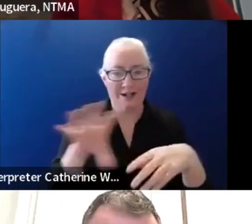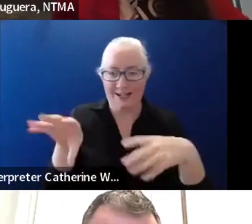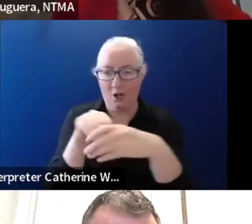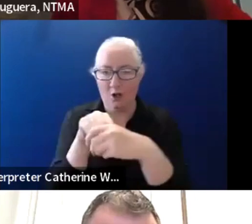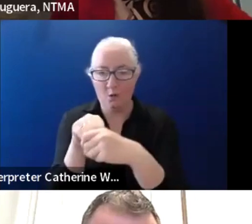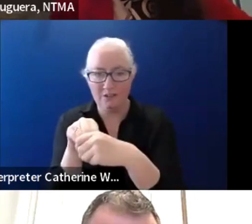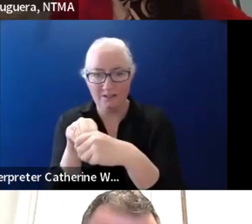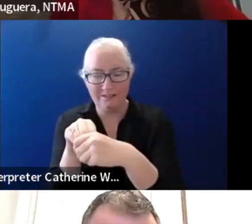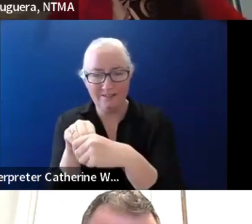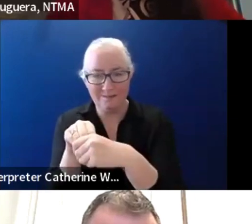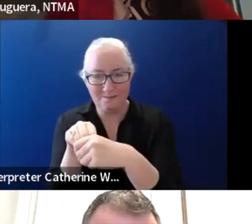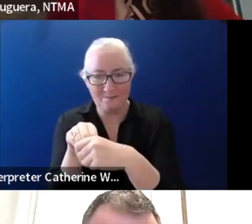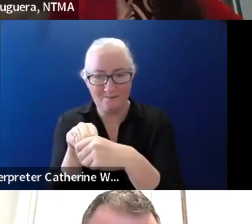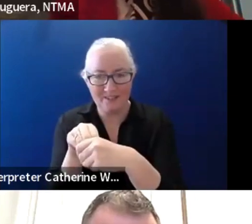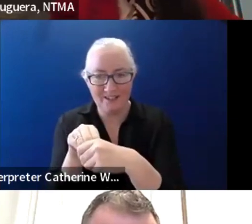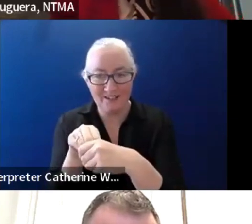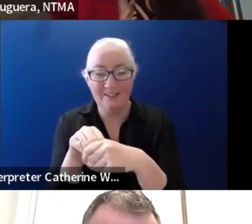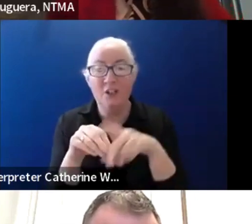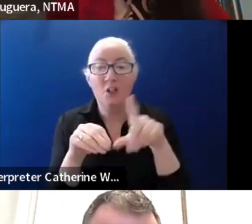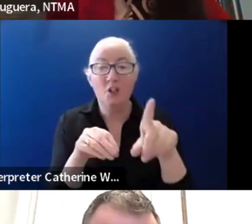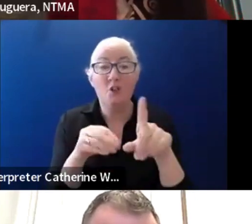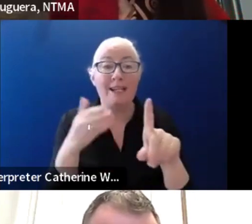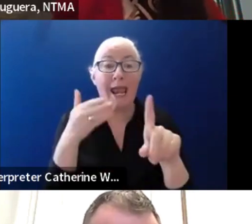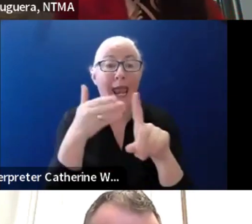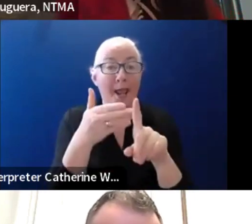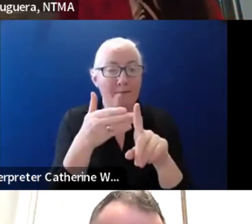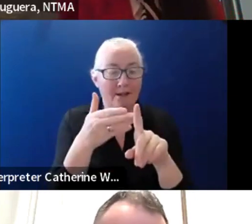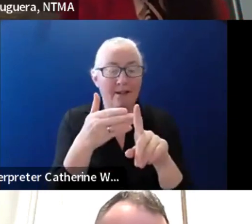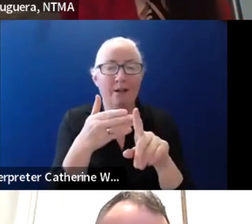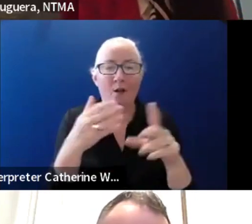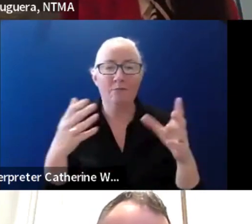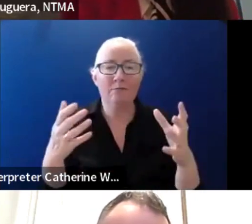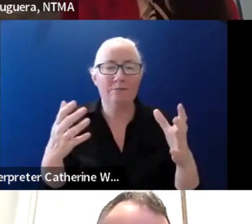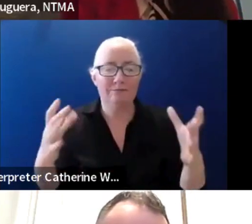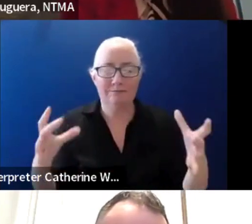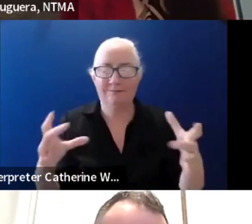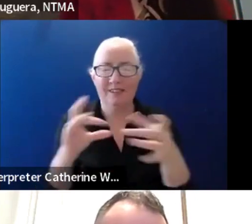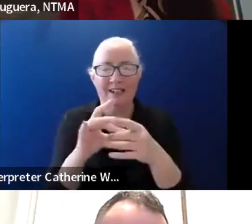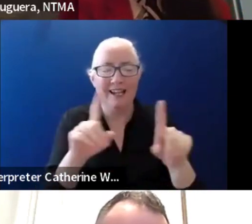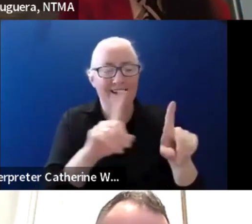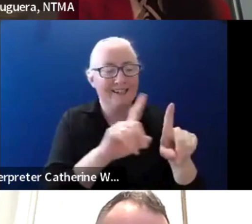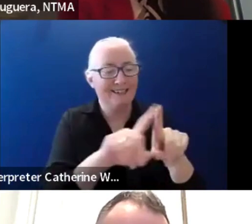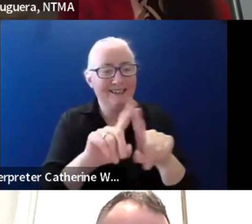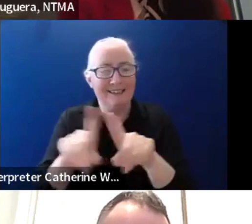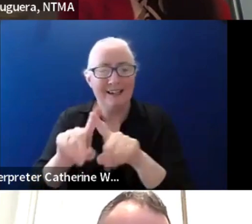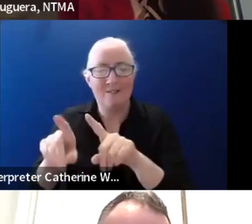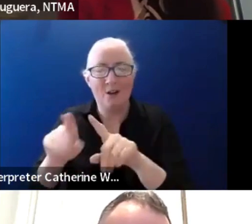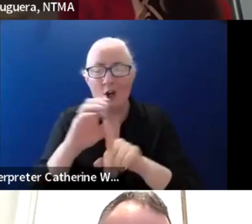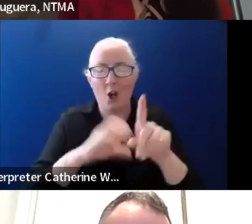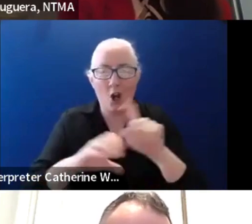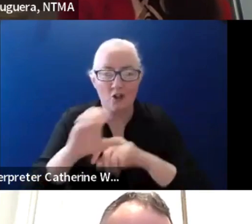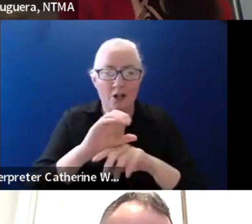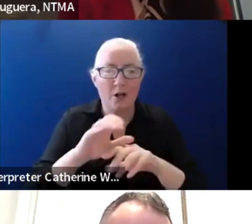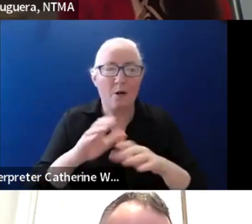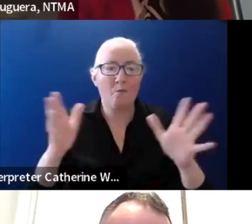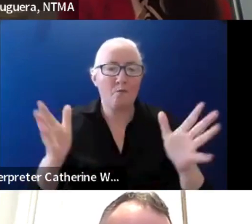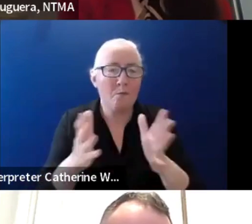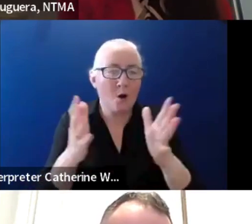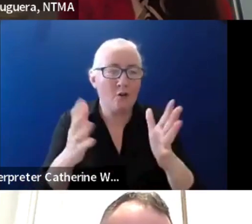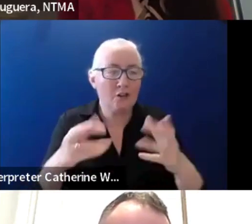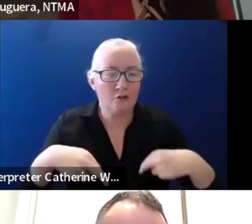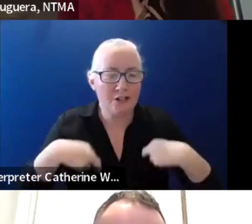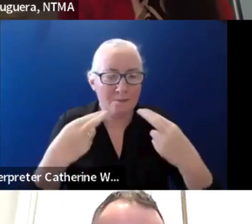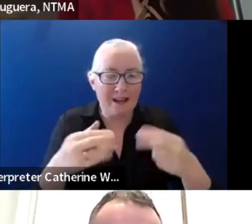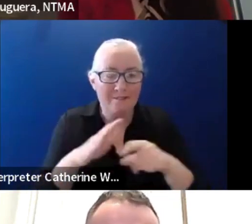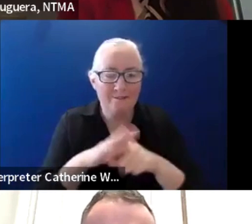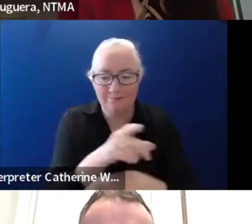The initiative aims to bridge the gaps between different cultures, to promote respect and enhance the overall workplace